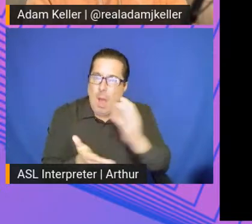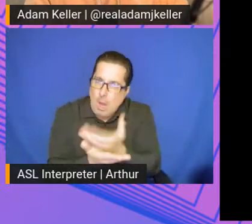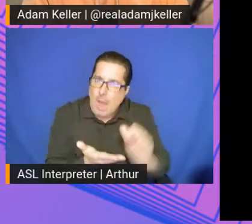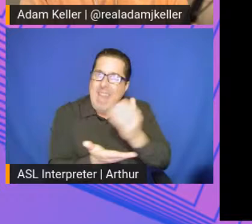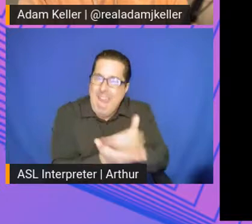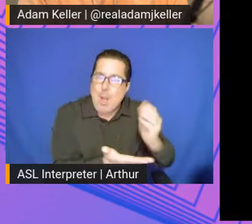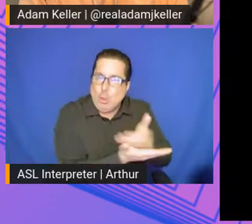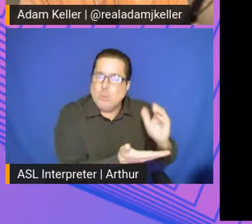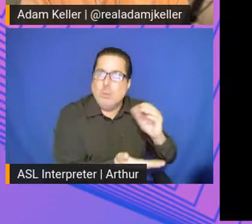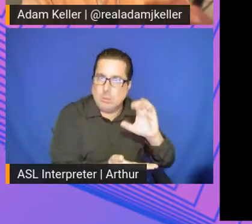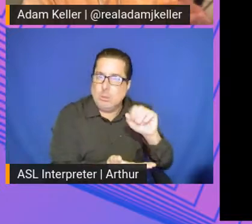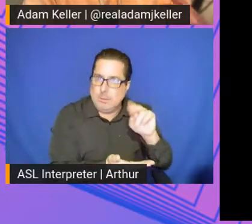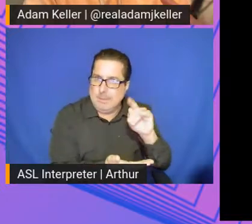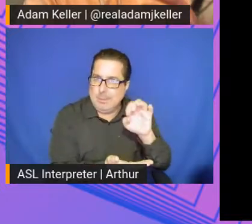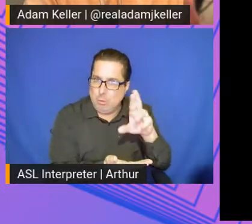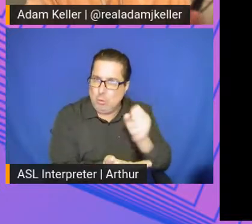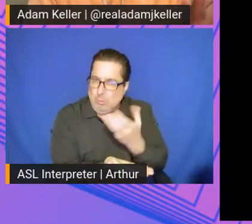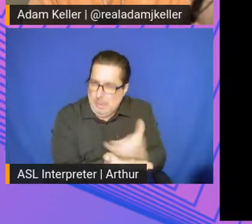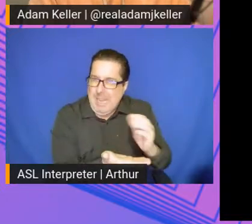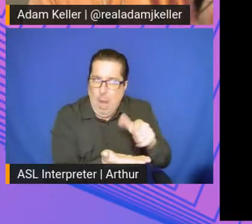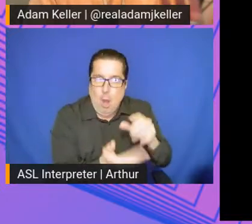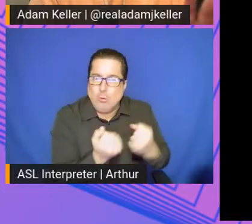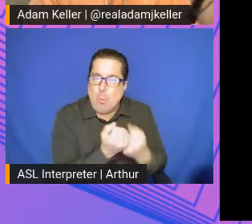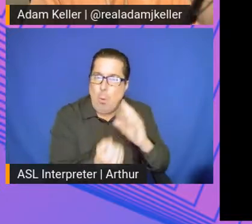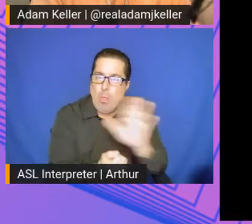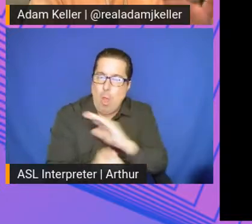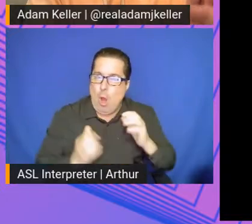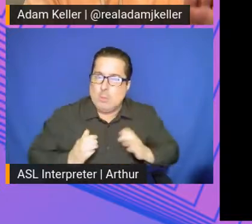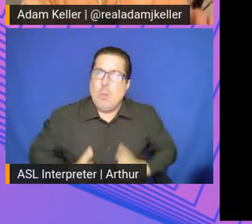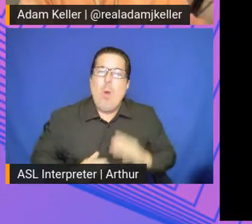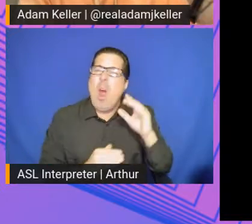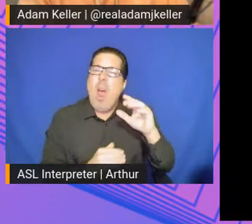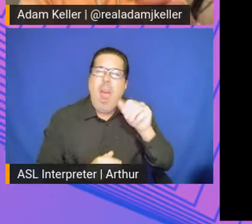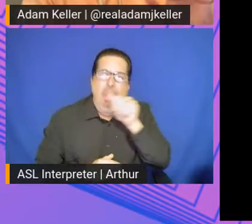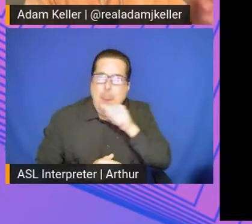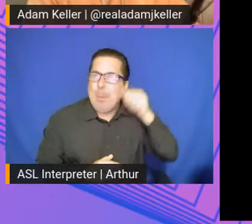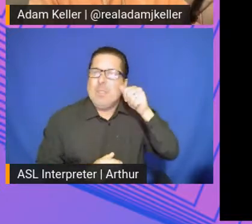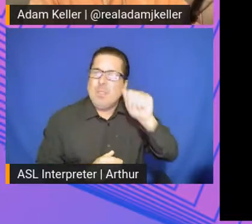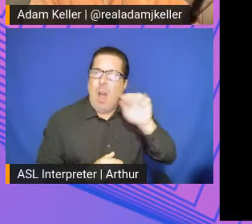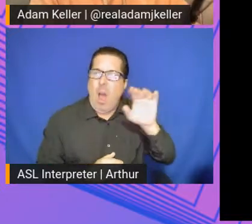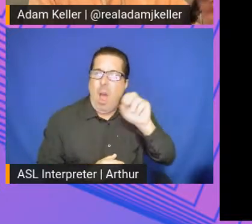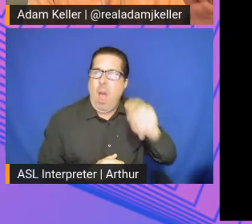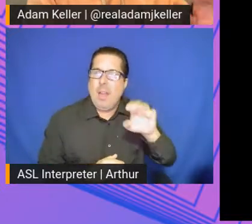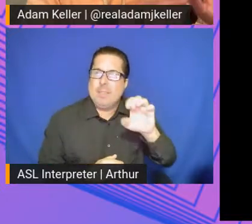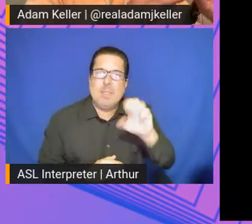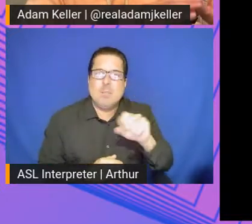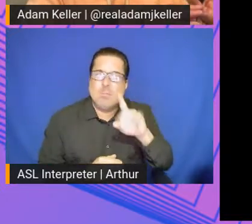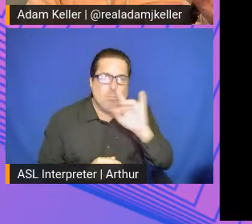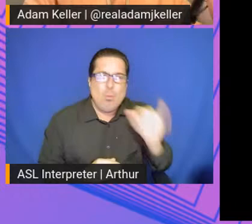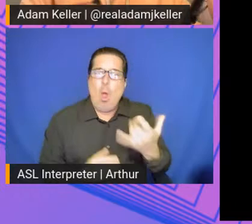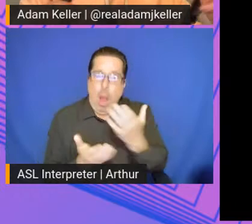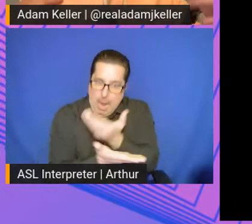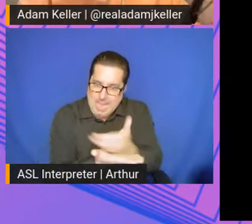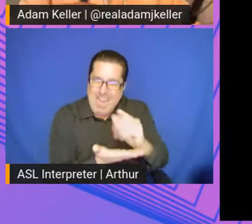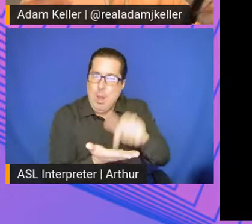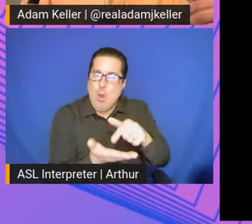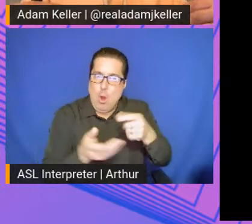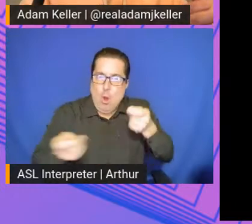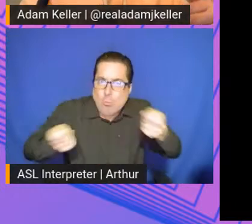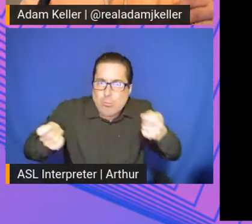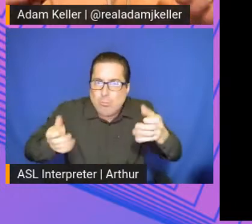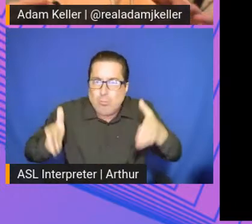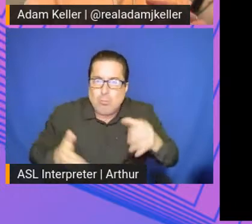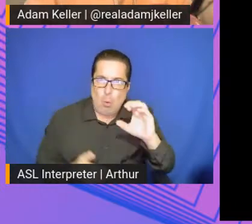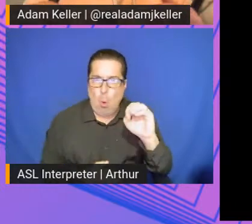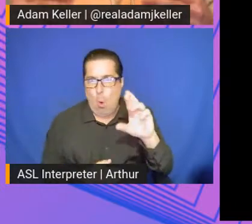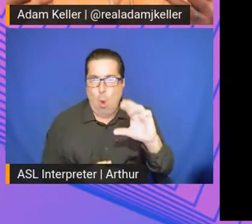customers. And let's talk about what Amazon ECS is at a high level. So it's a container orchestrator. One thing I didn't mention